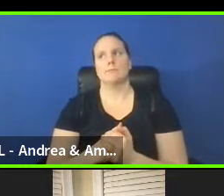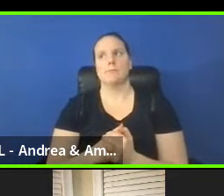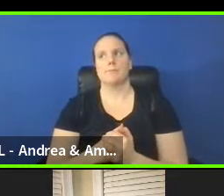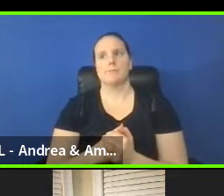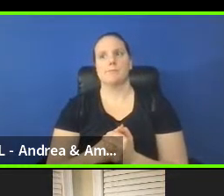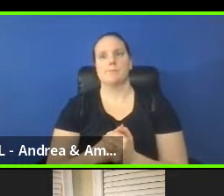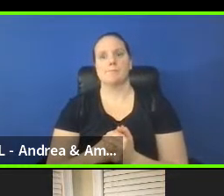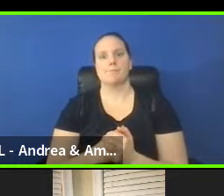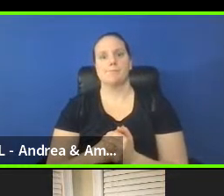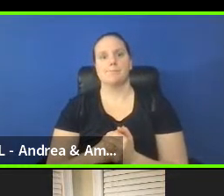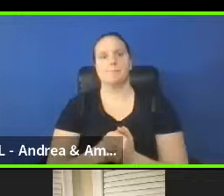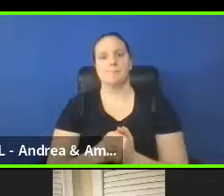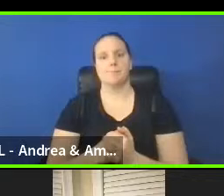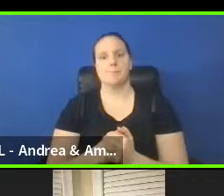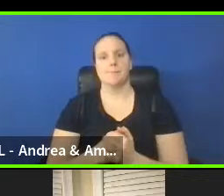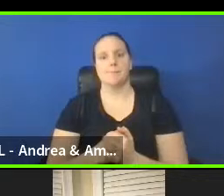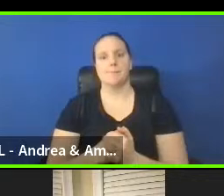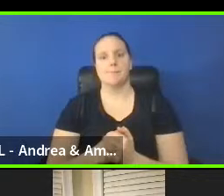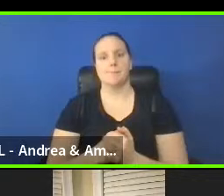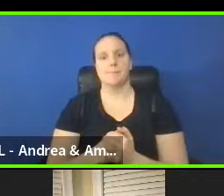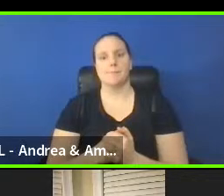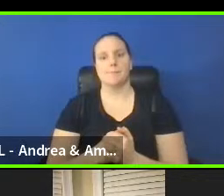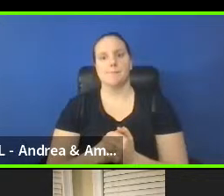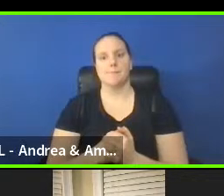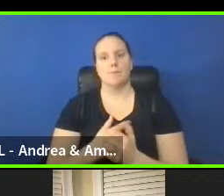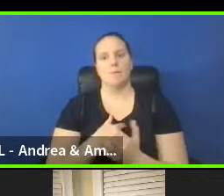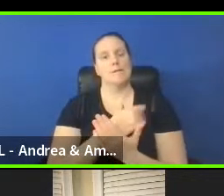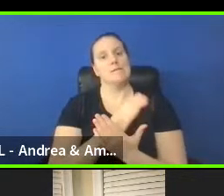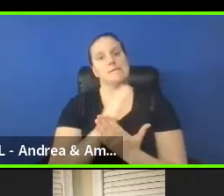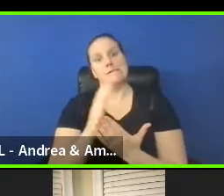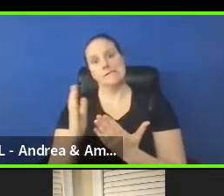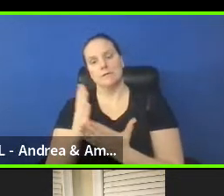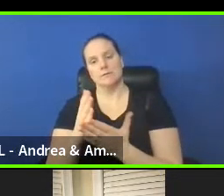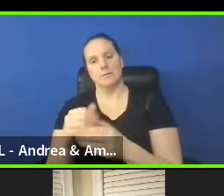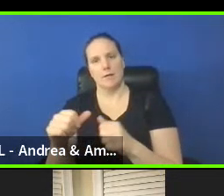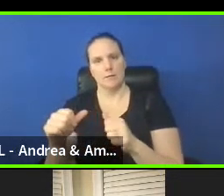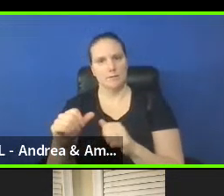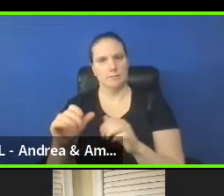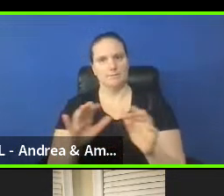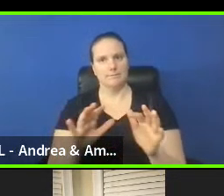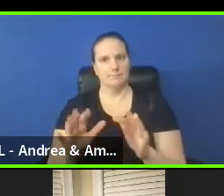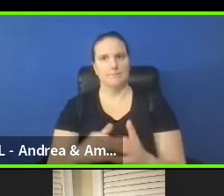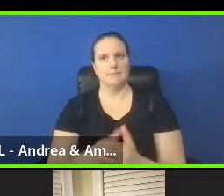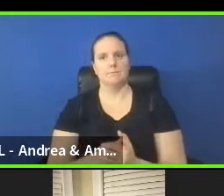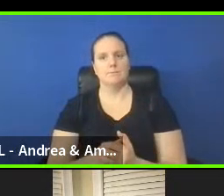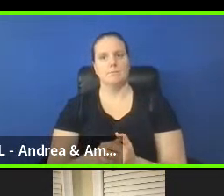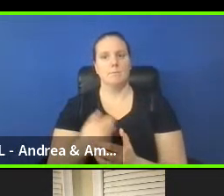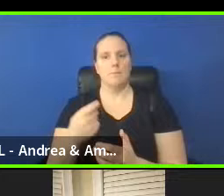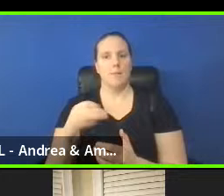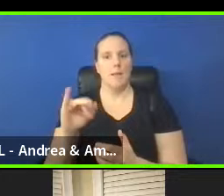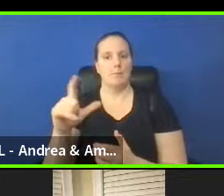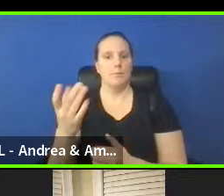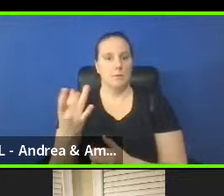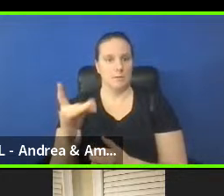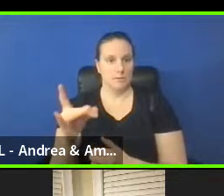as we went longer in some areas. April 18th